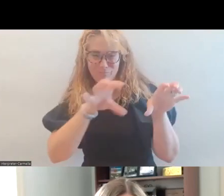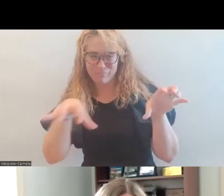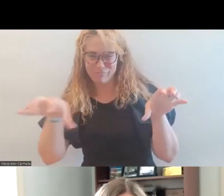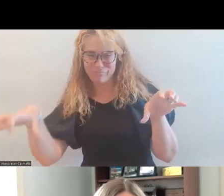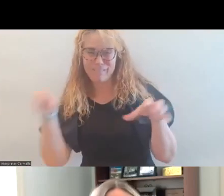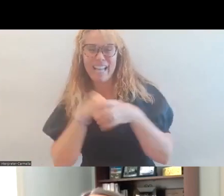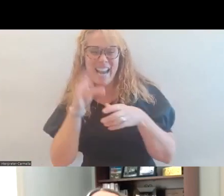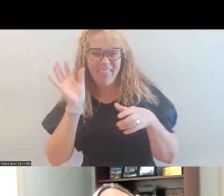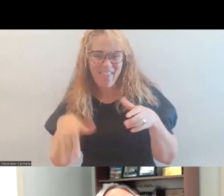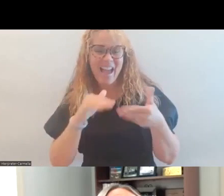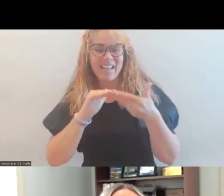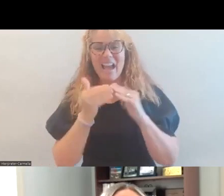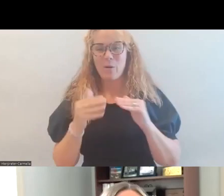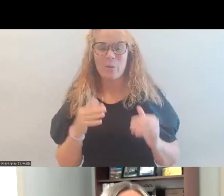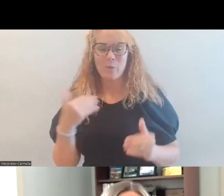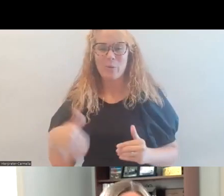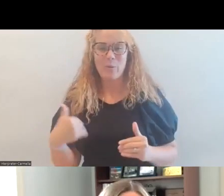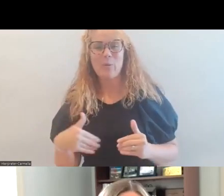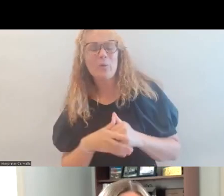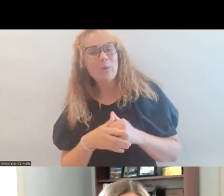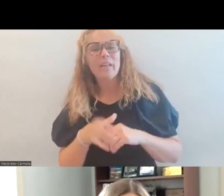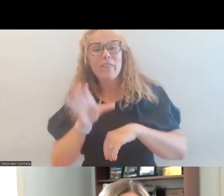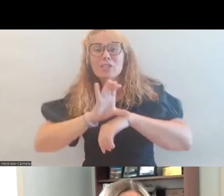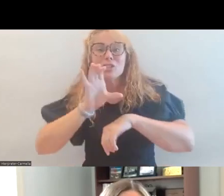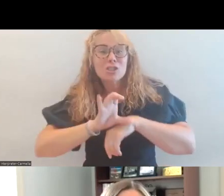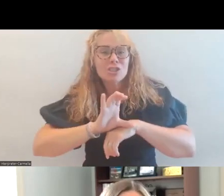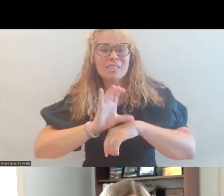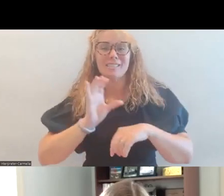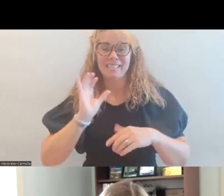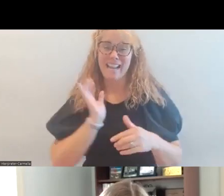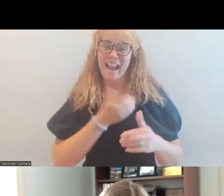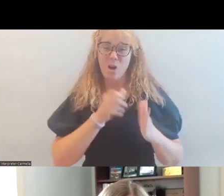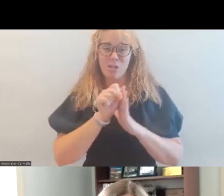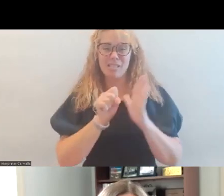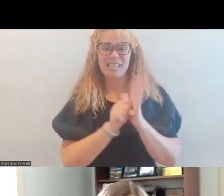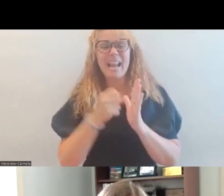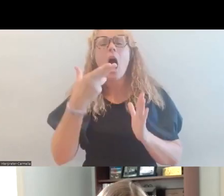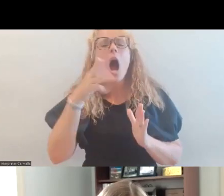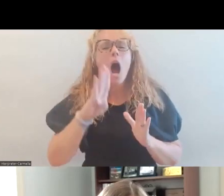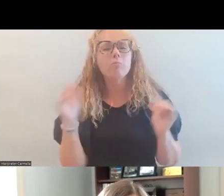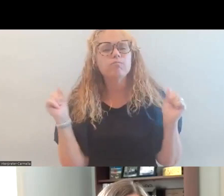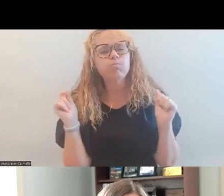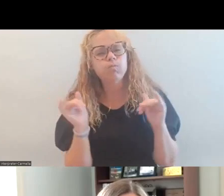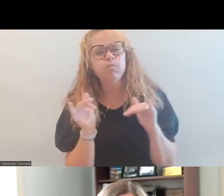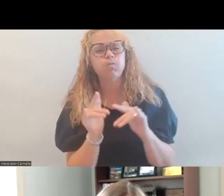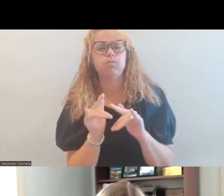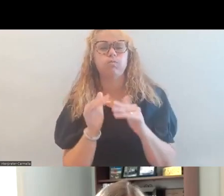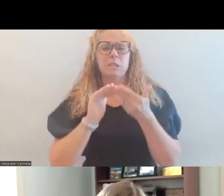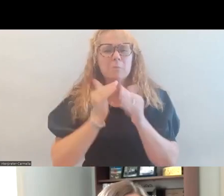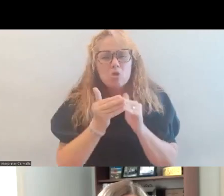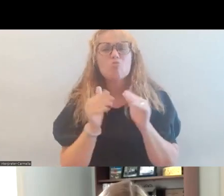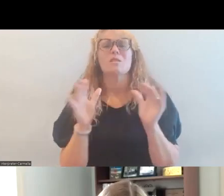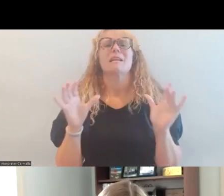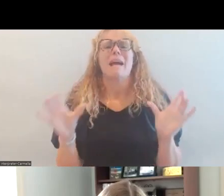that same town. The churches in our state are a hub of community and activity